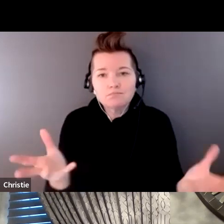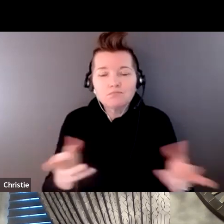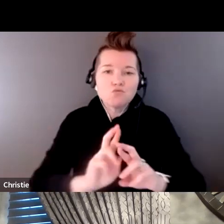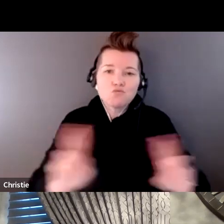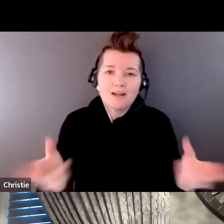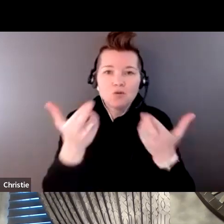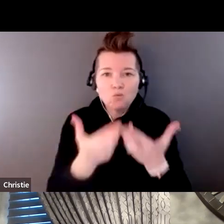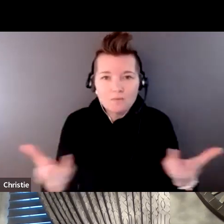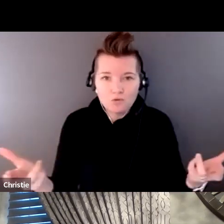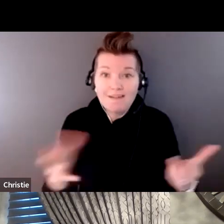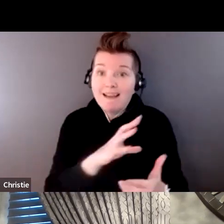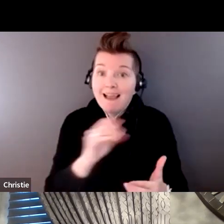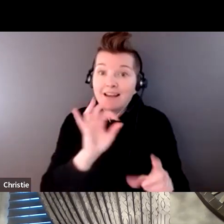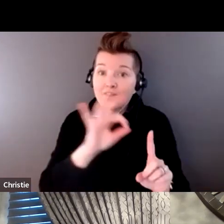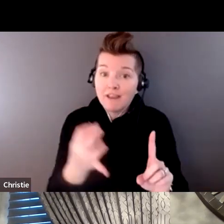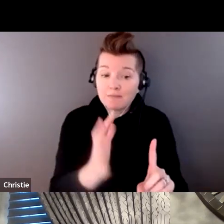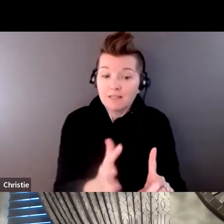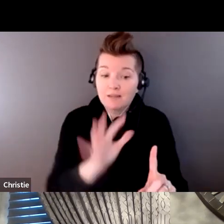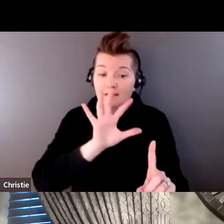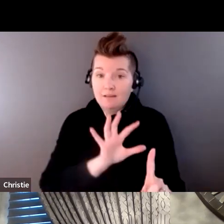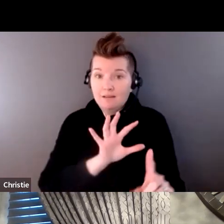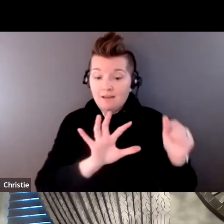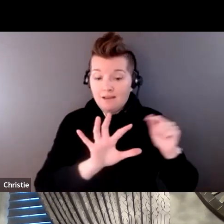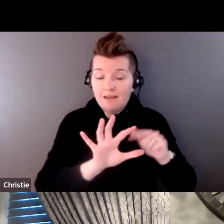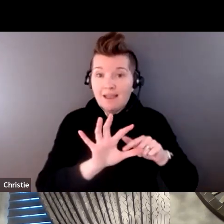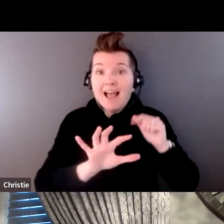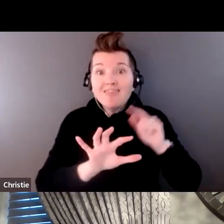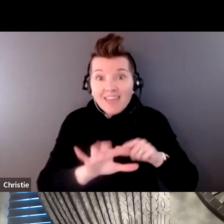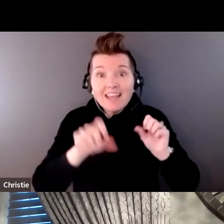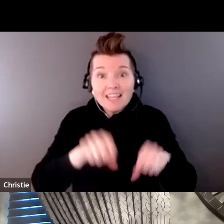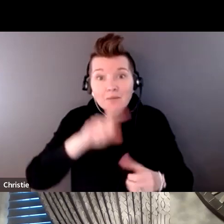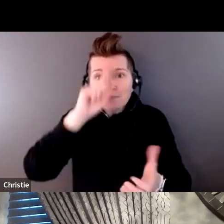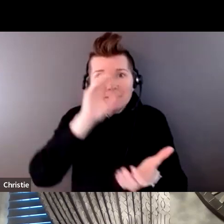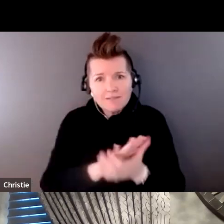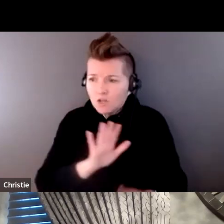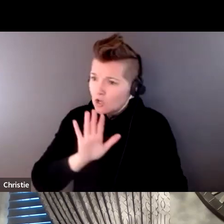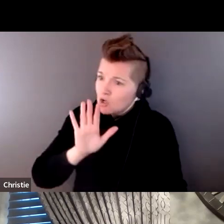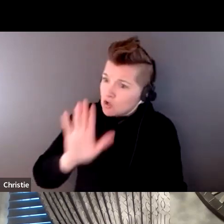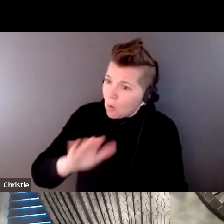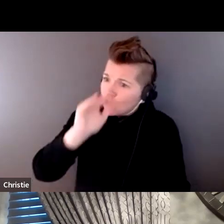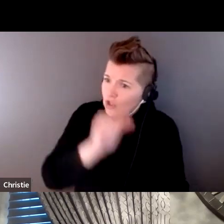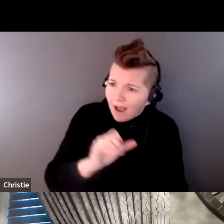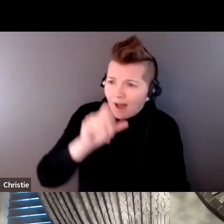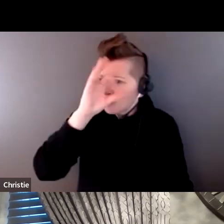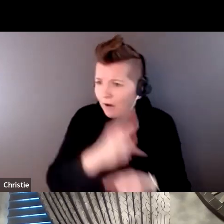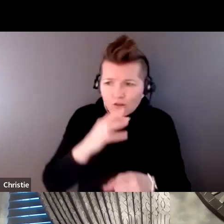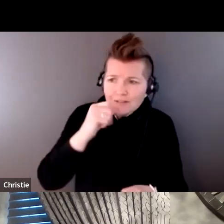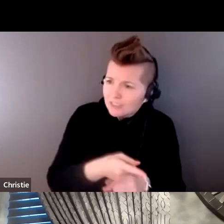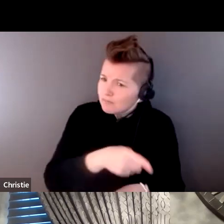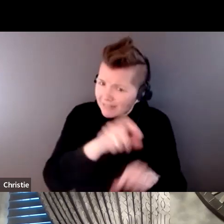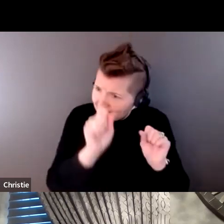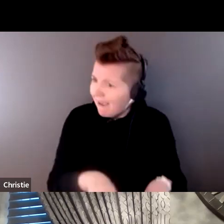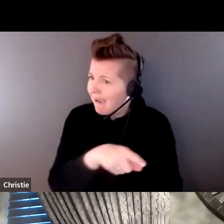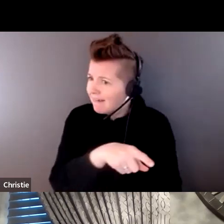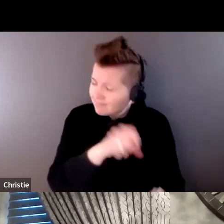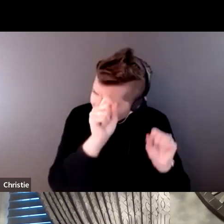empower caregivers, like we already spoke about, to believe that their loved ones are capable of greater challenges. And they really